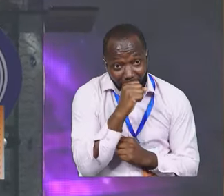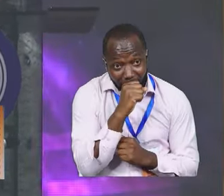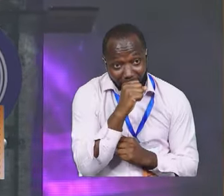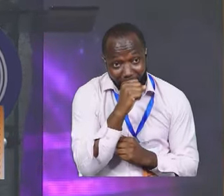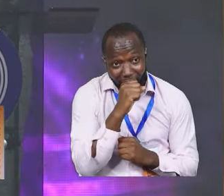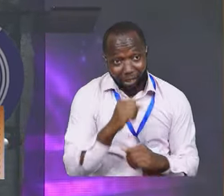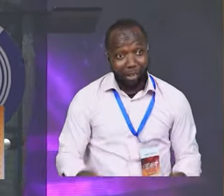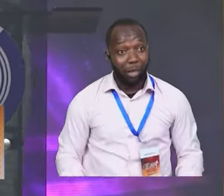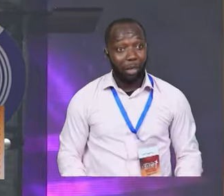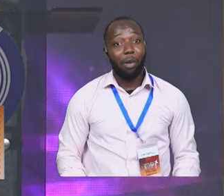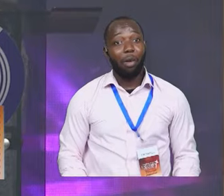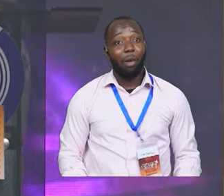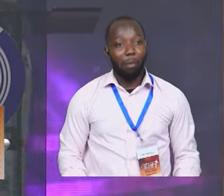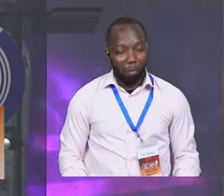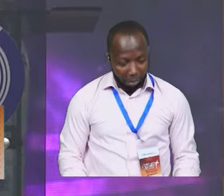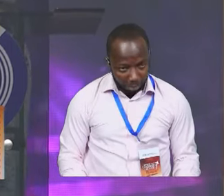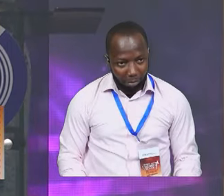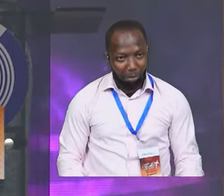Hey, hey.